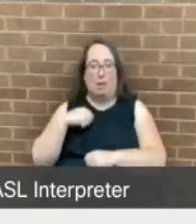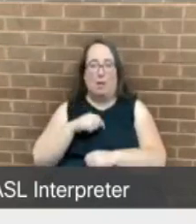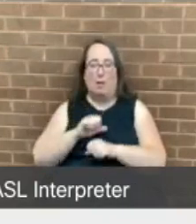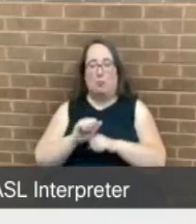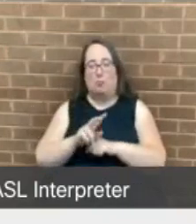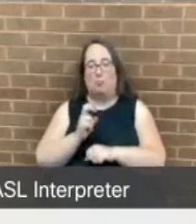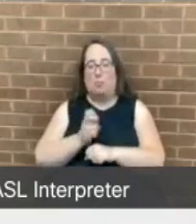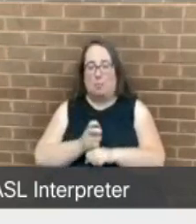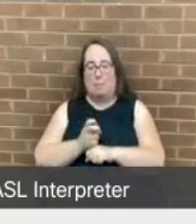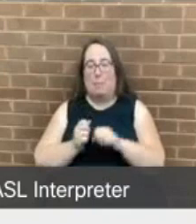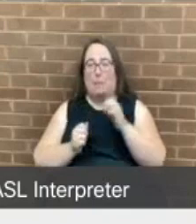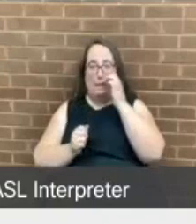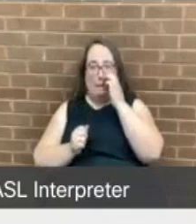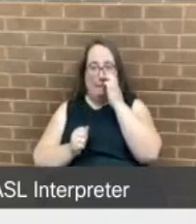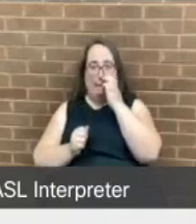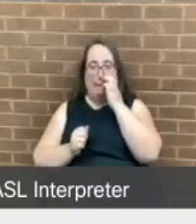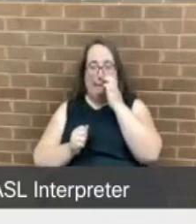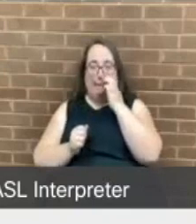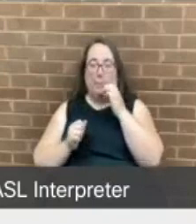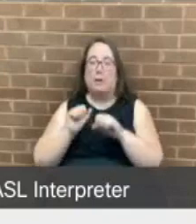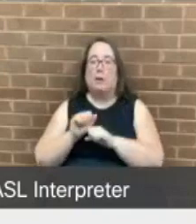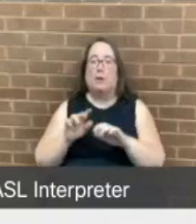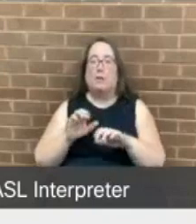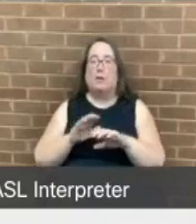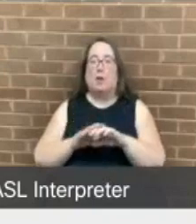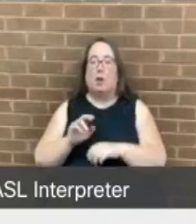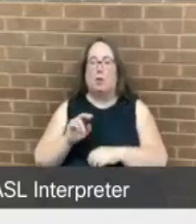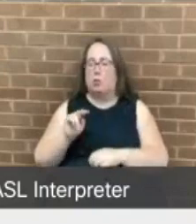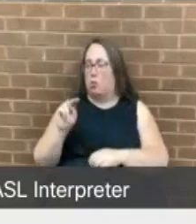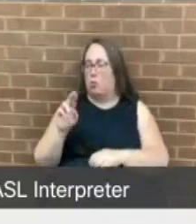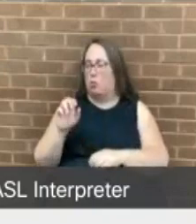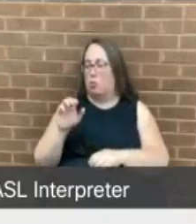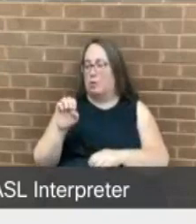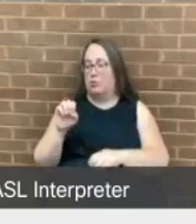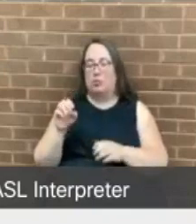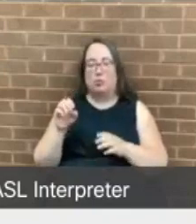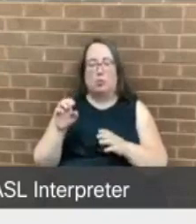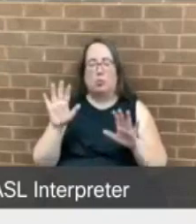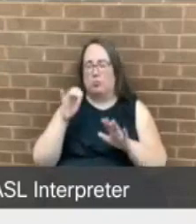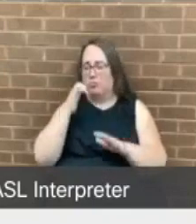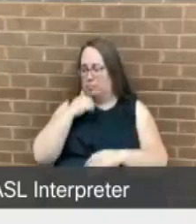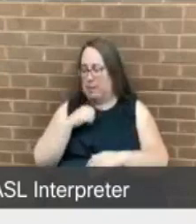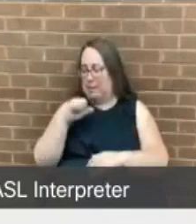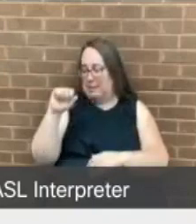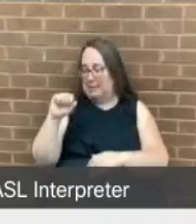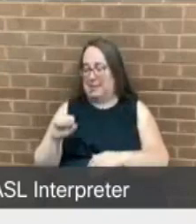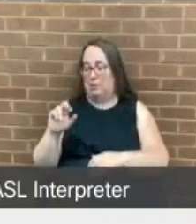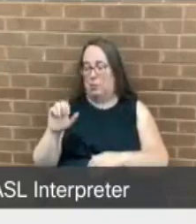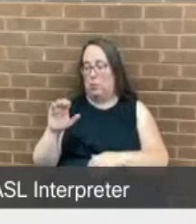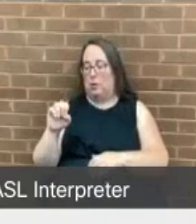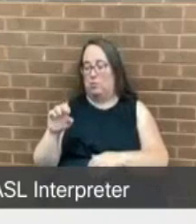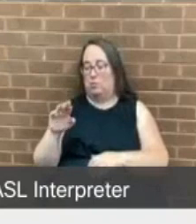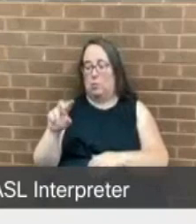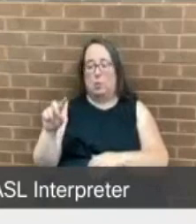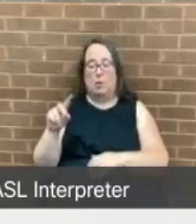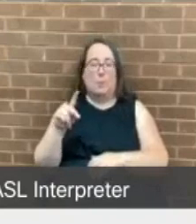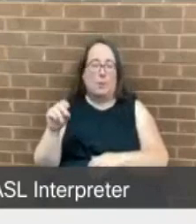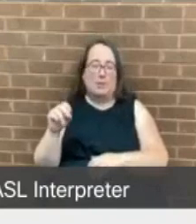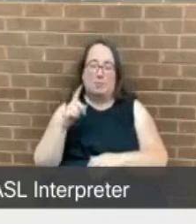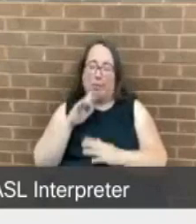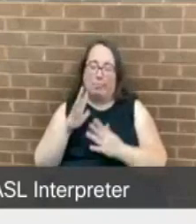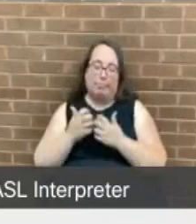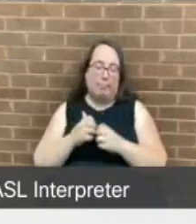problems. The work that you all did on North Ridge Road or South Ridge Road by the post office is really working